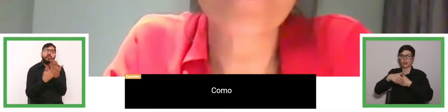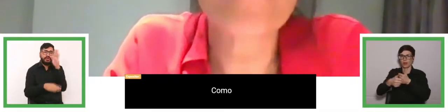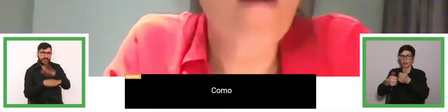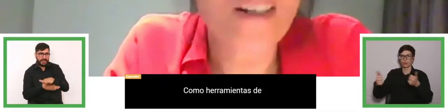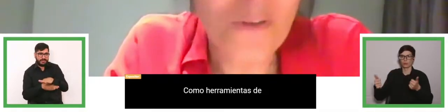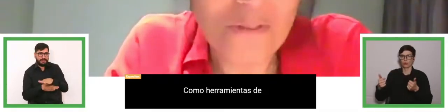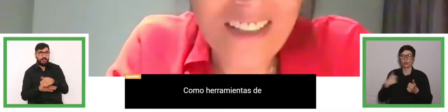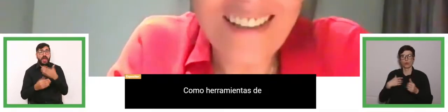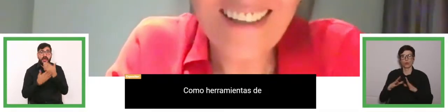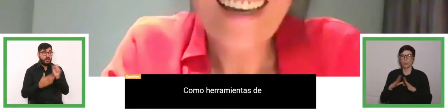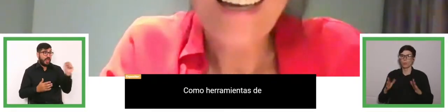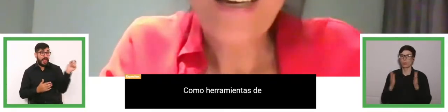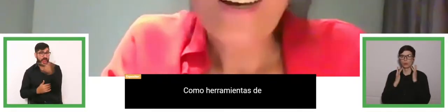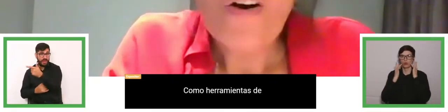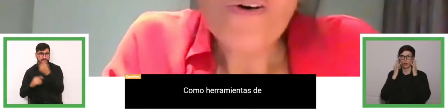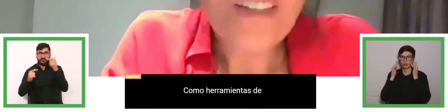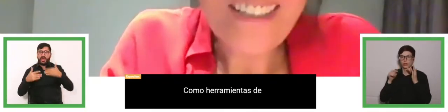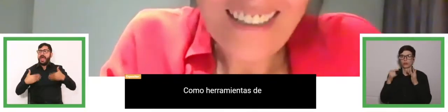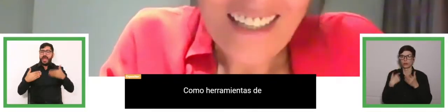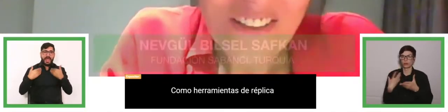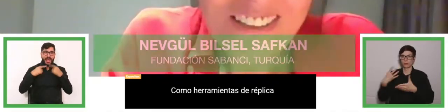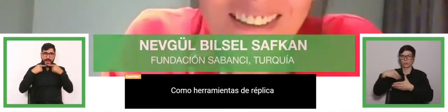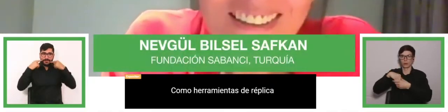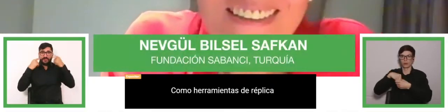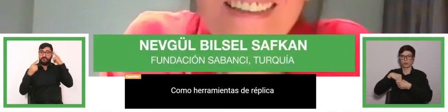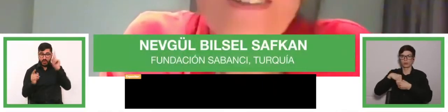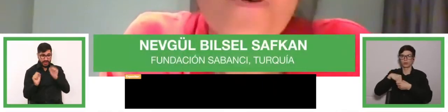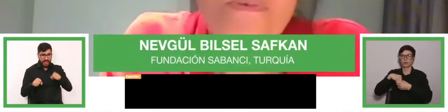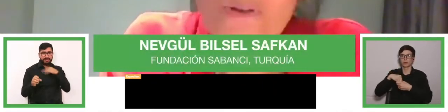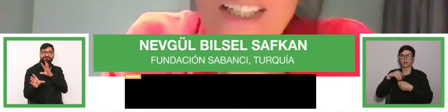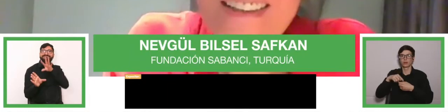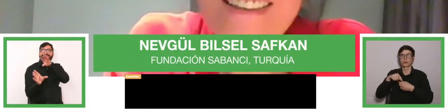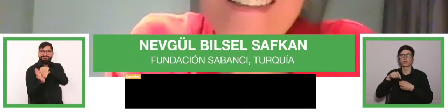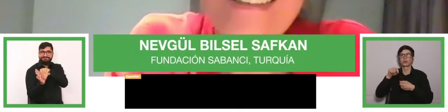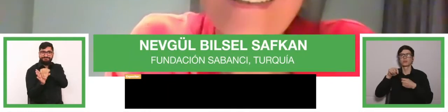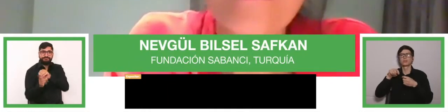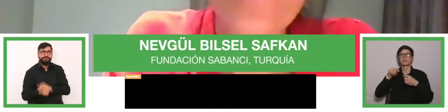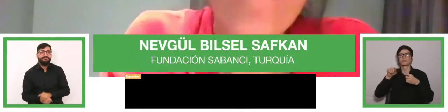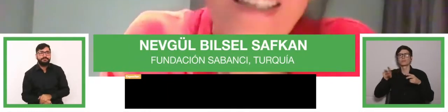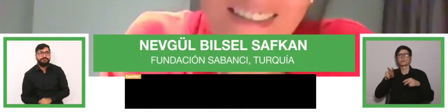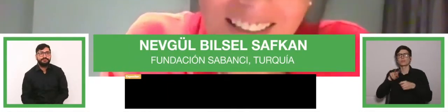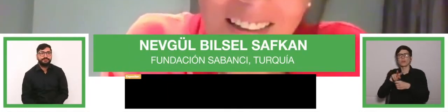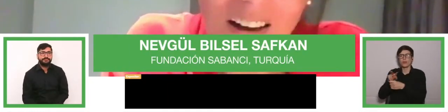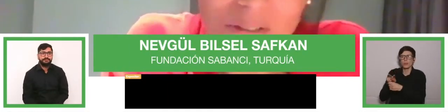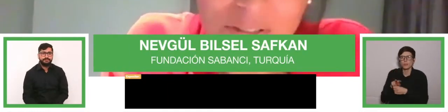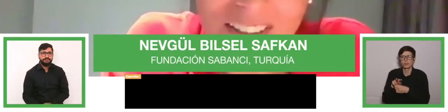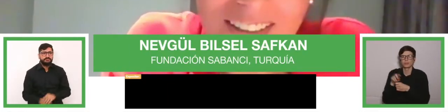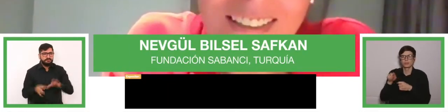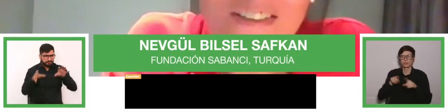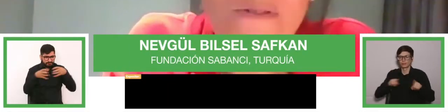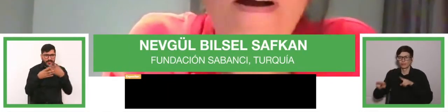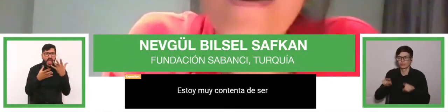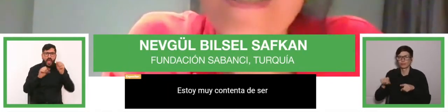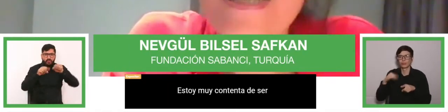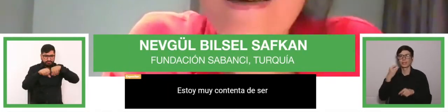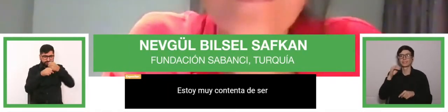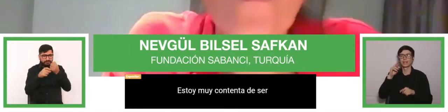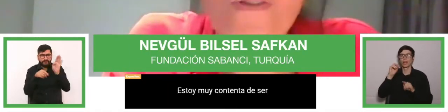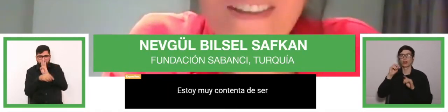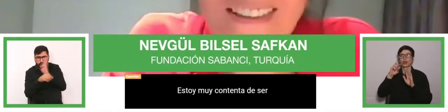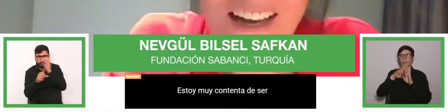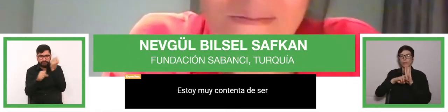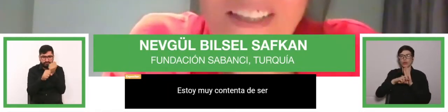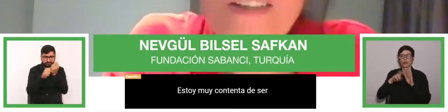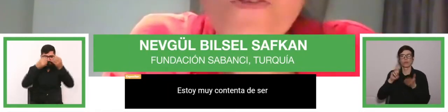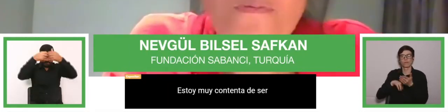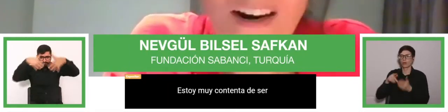now being part of this organization. Zero Project is an amazing conference, inspiring us